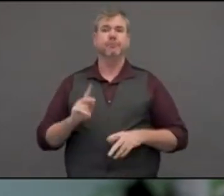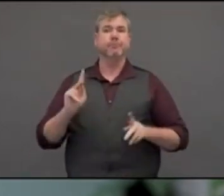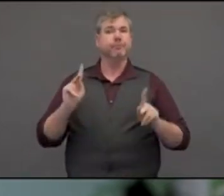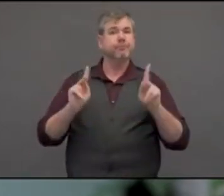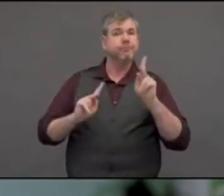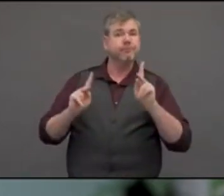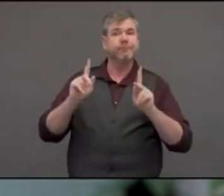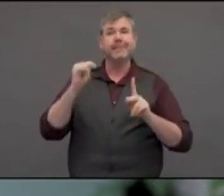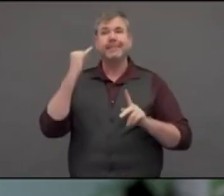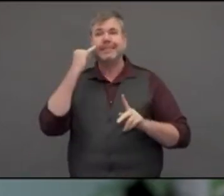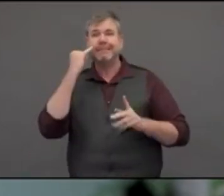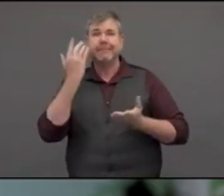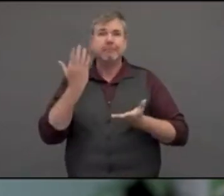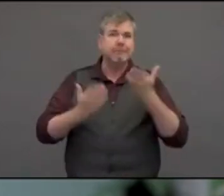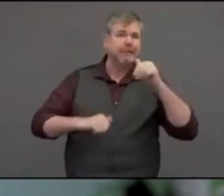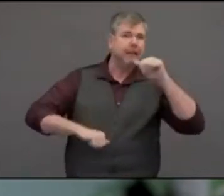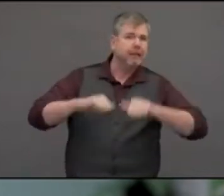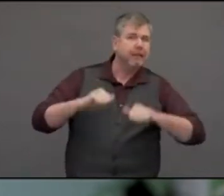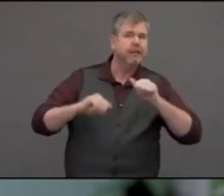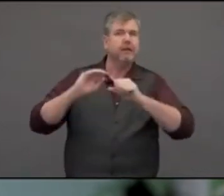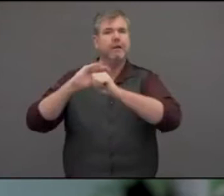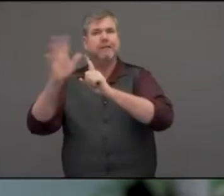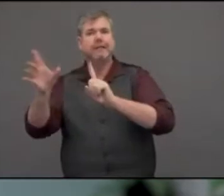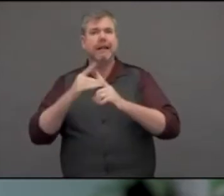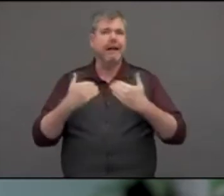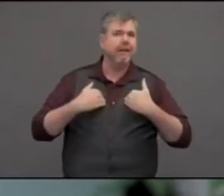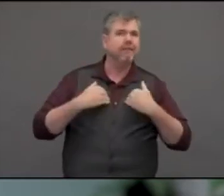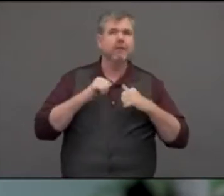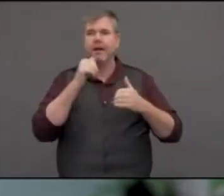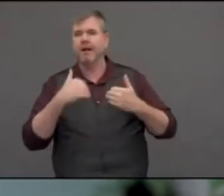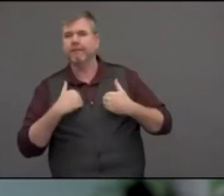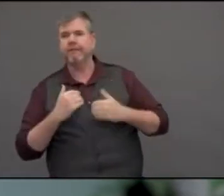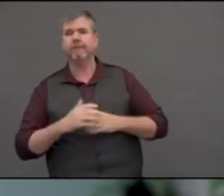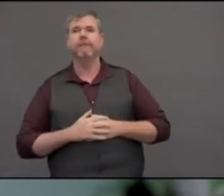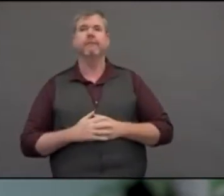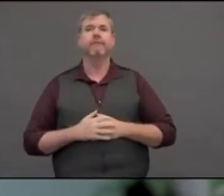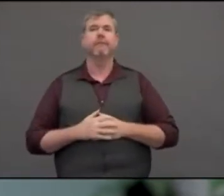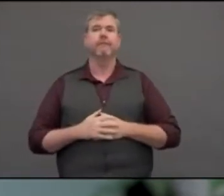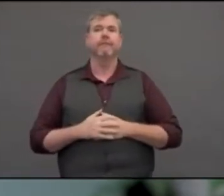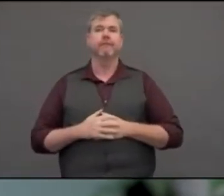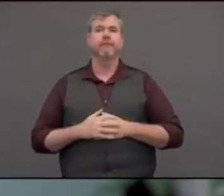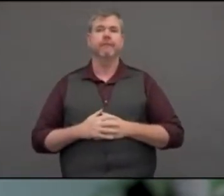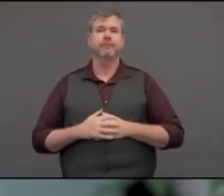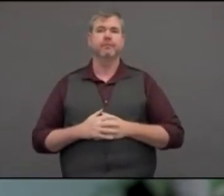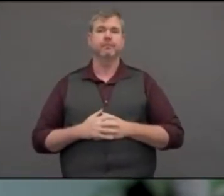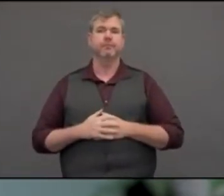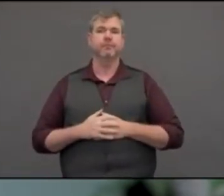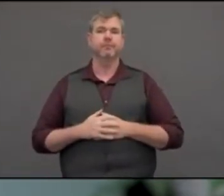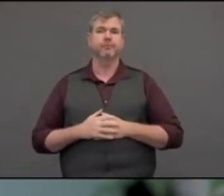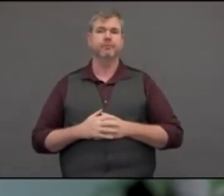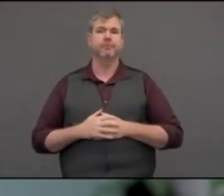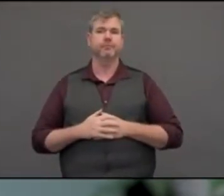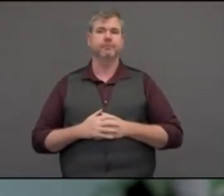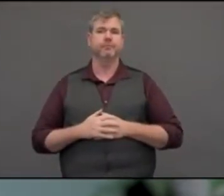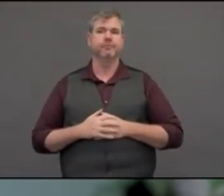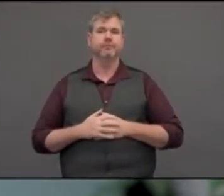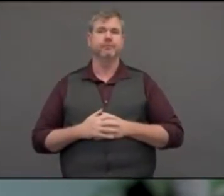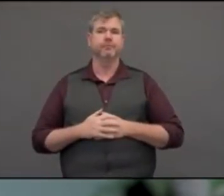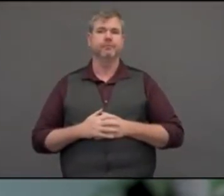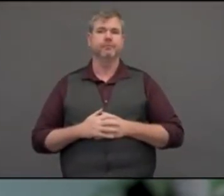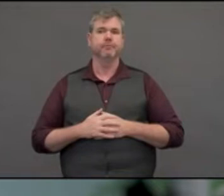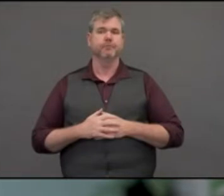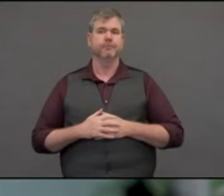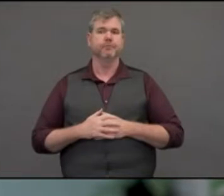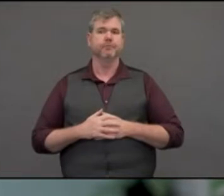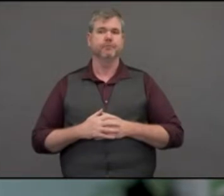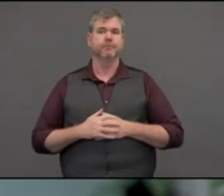close contact with someone who is confirmed to have had COVID, or someone who has